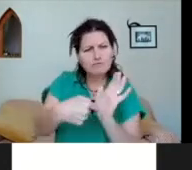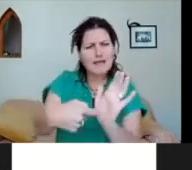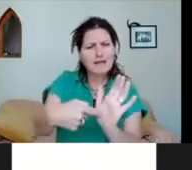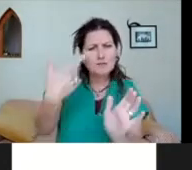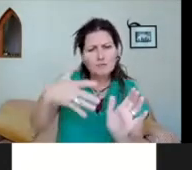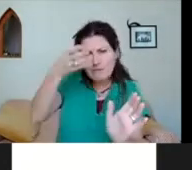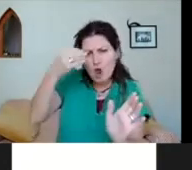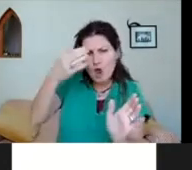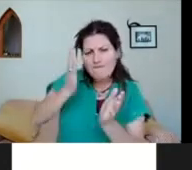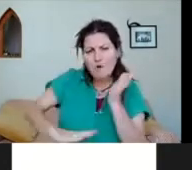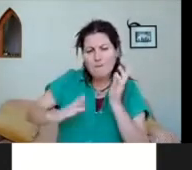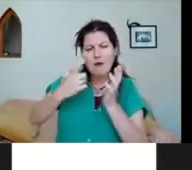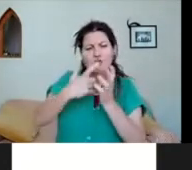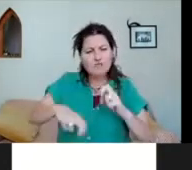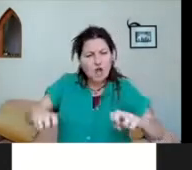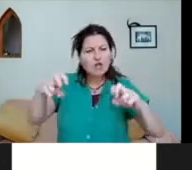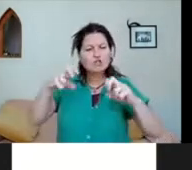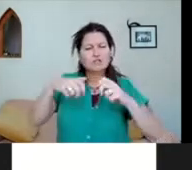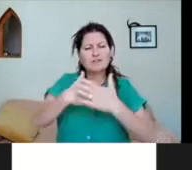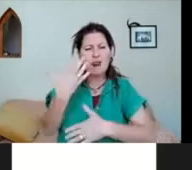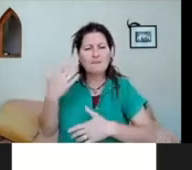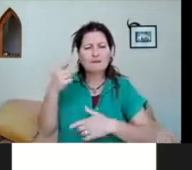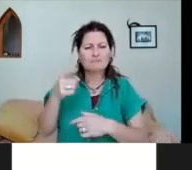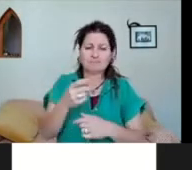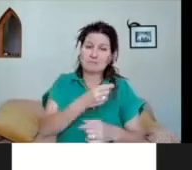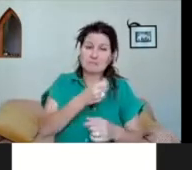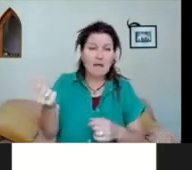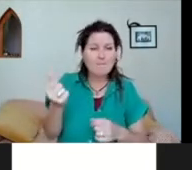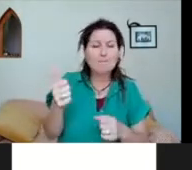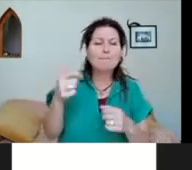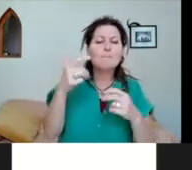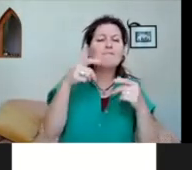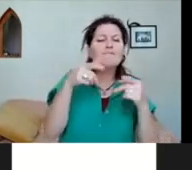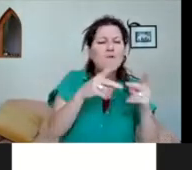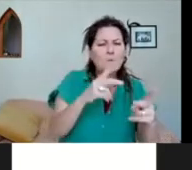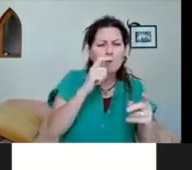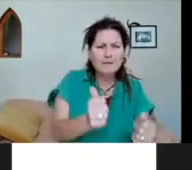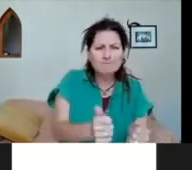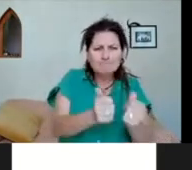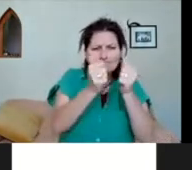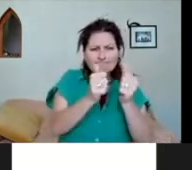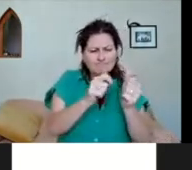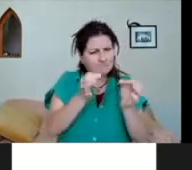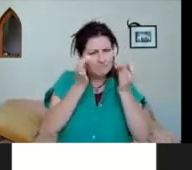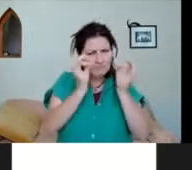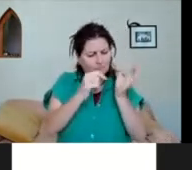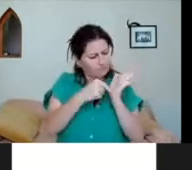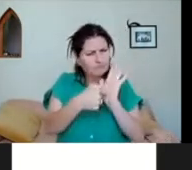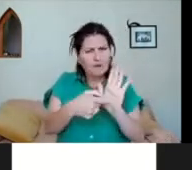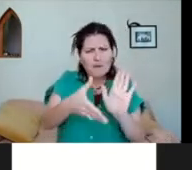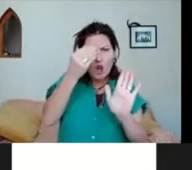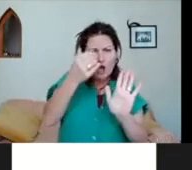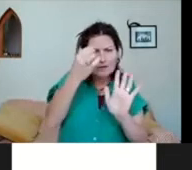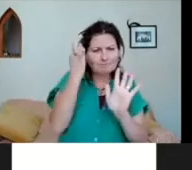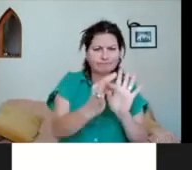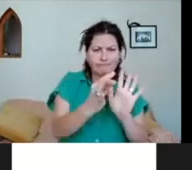some forms might be more defined than others. We're very open towards whatever